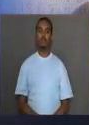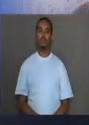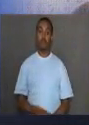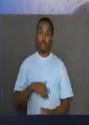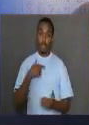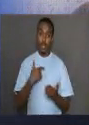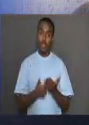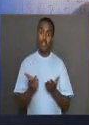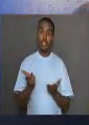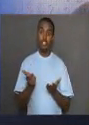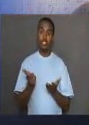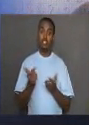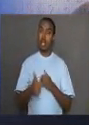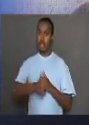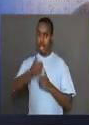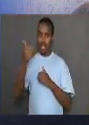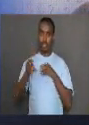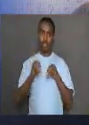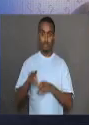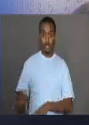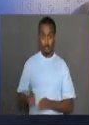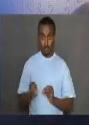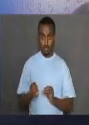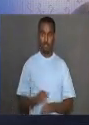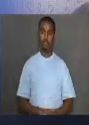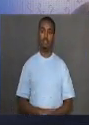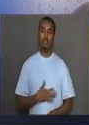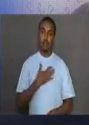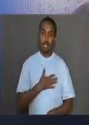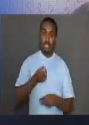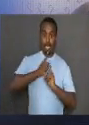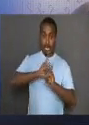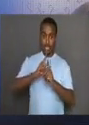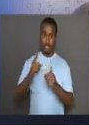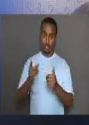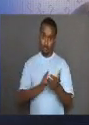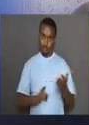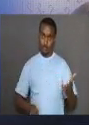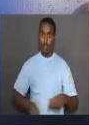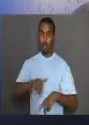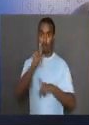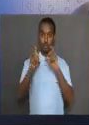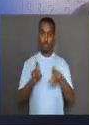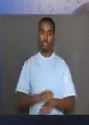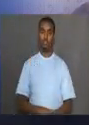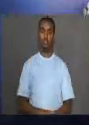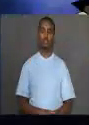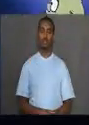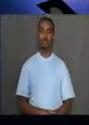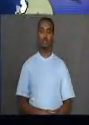Here is another activity, students. Please answer the following questions.